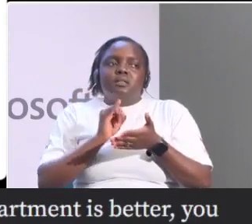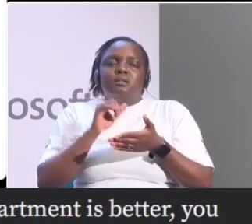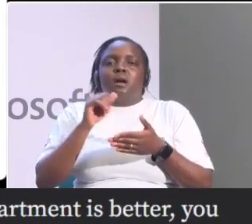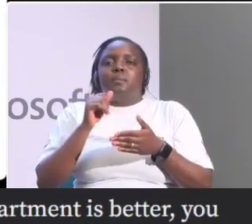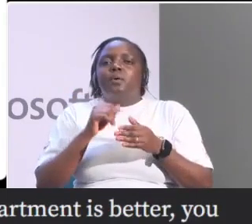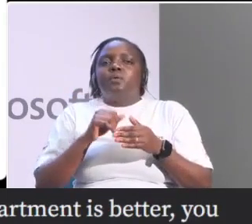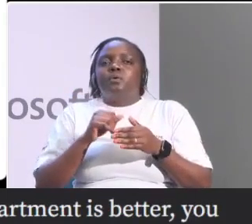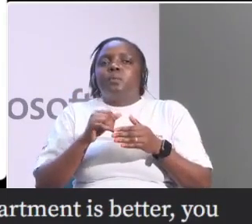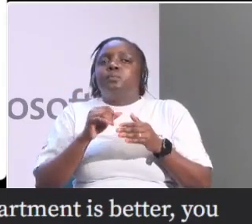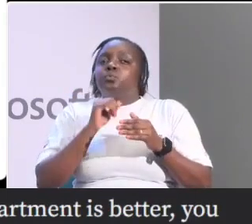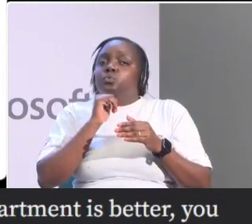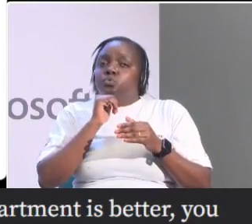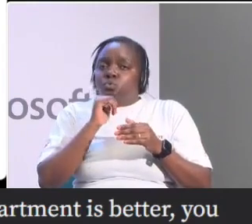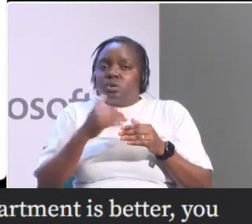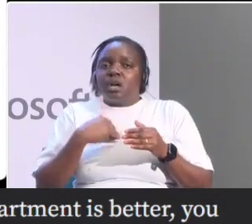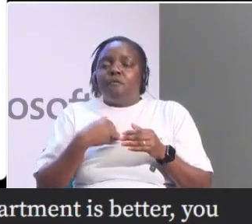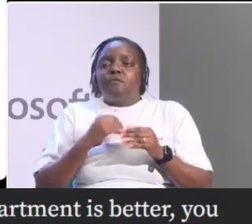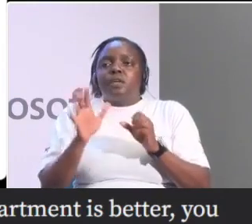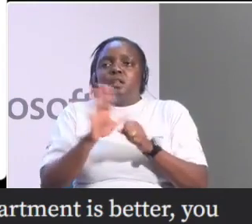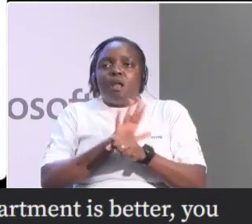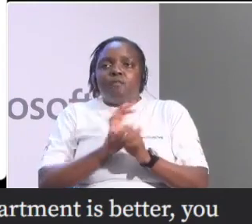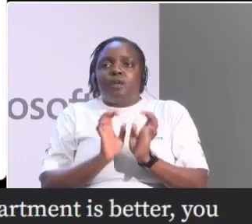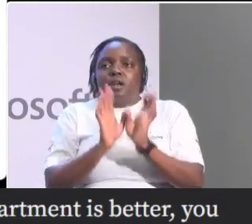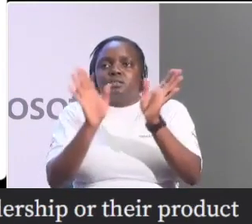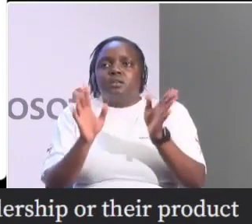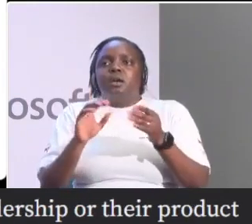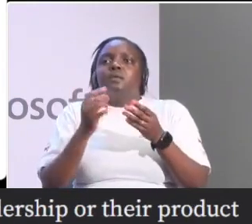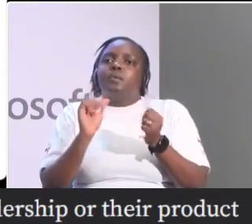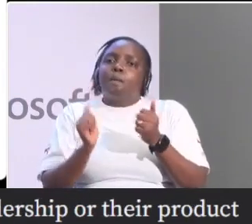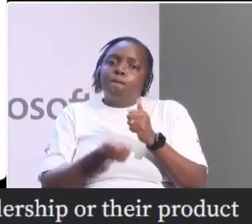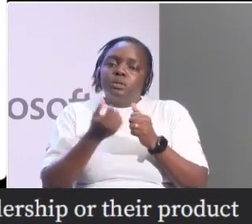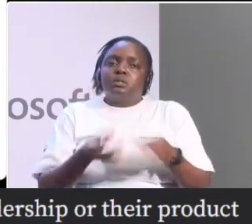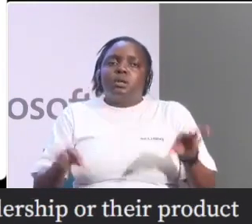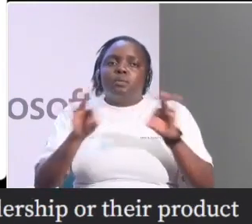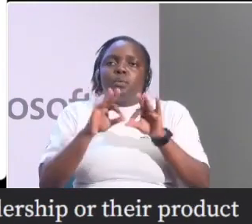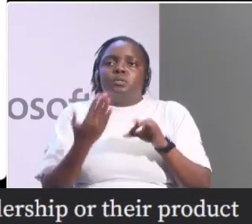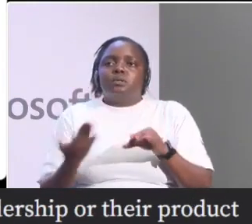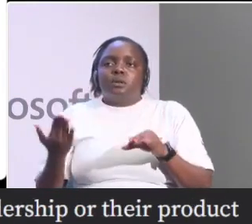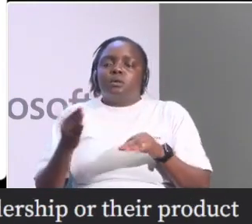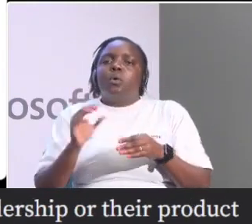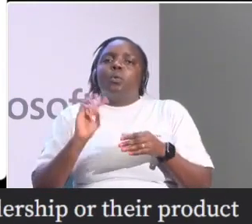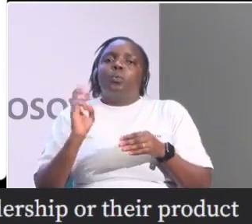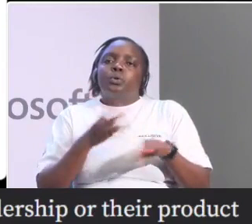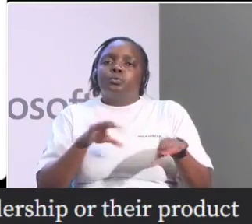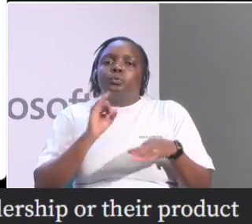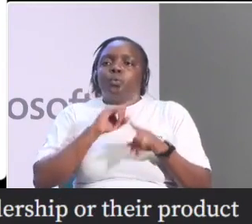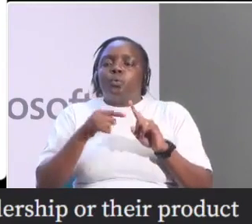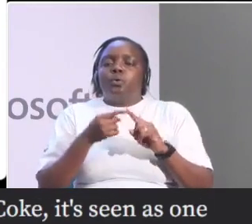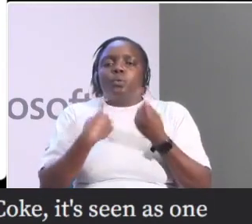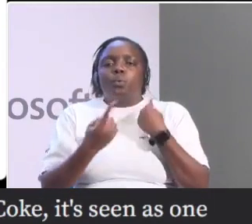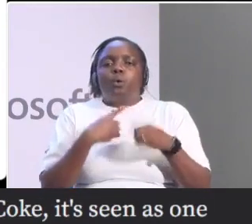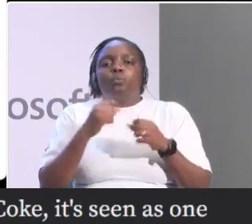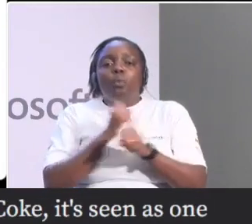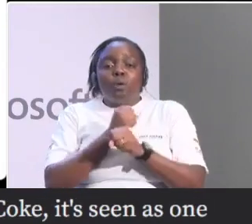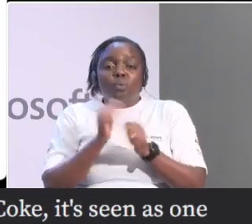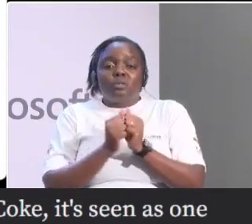absolute lack of clarity that people have. And one of the most important things we do when we work with a company